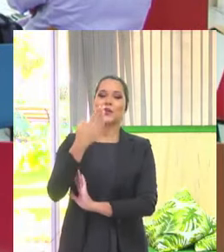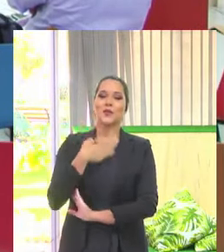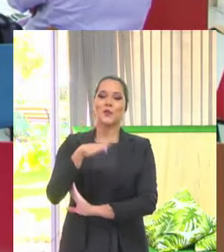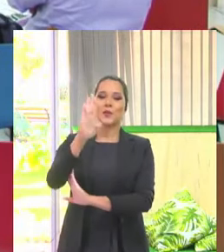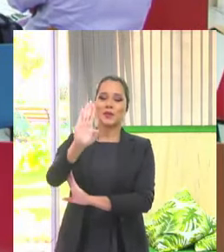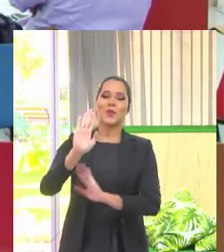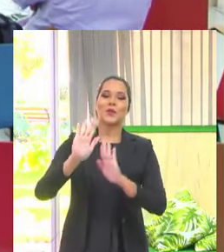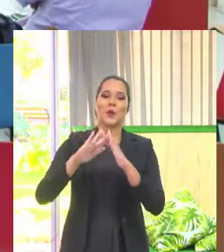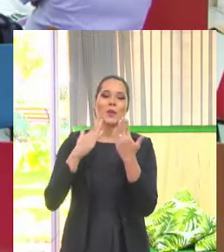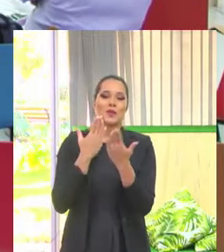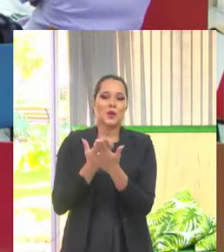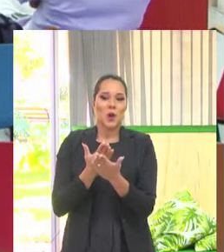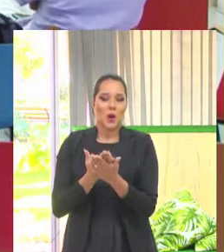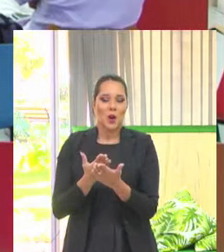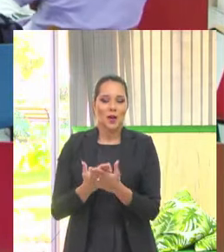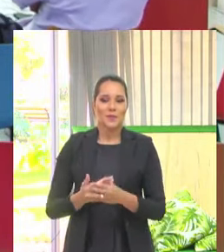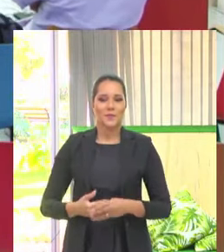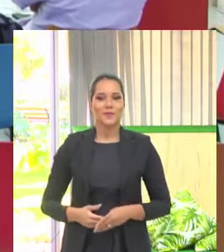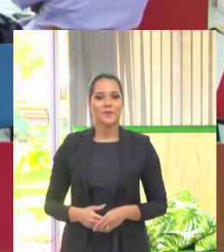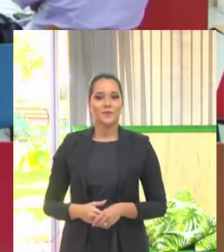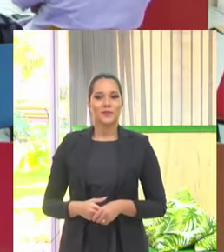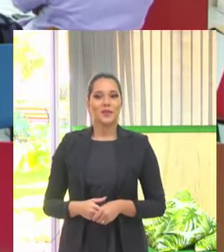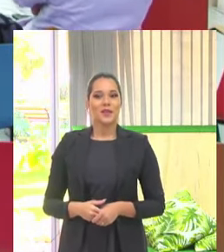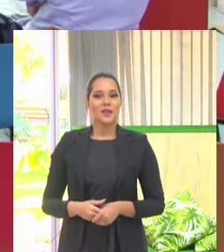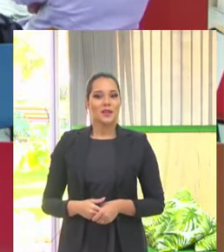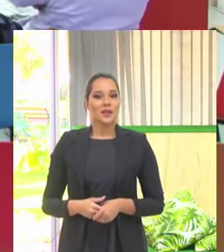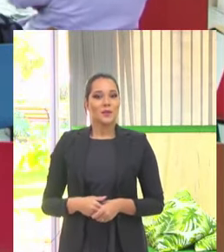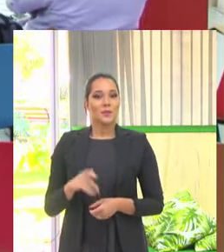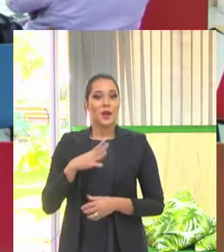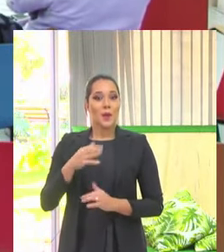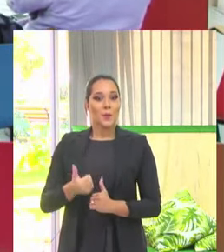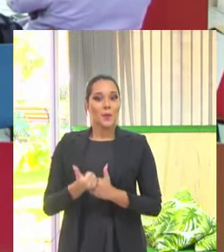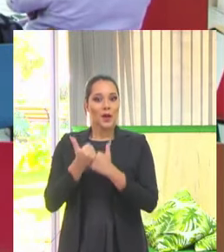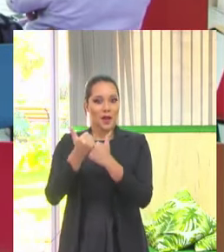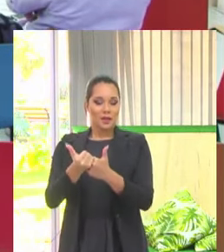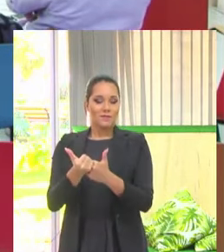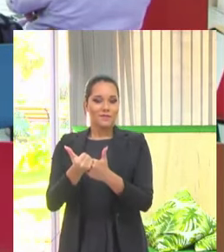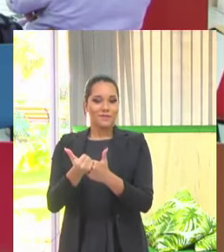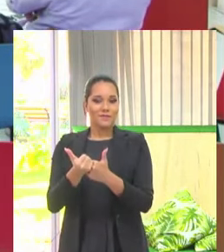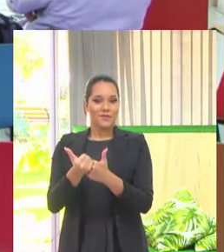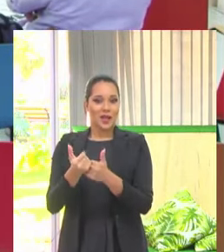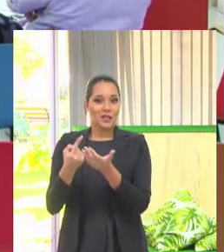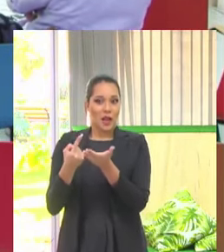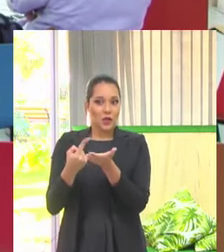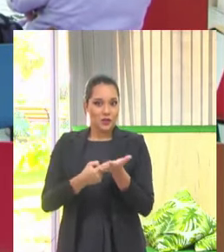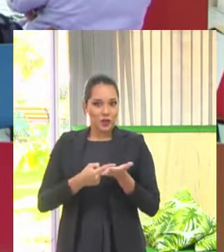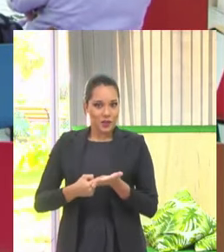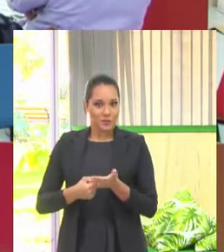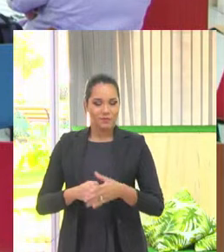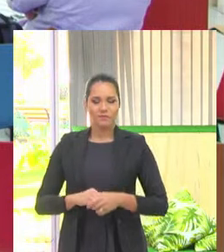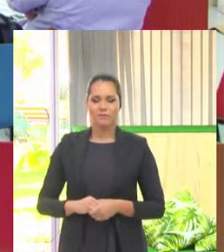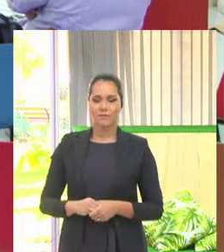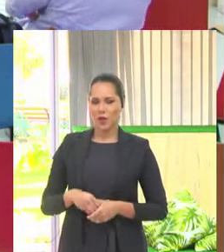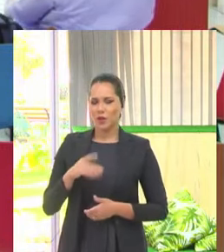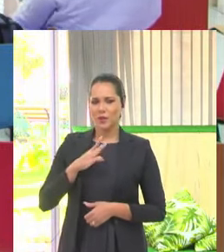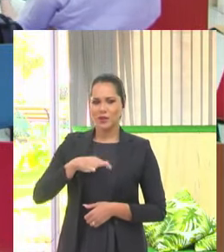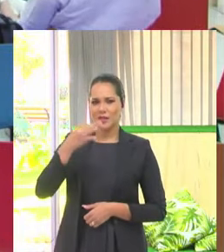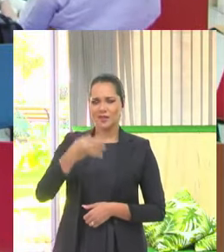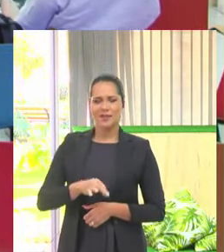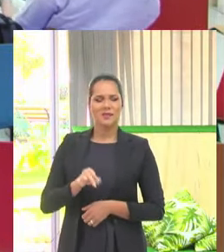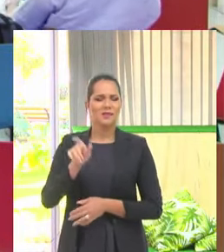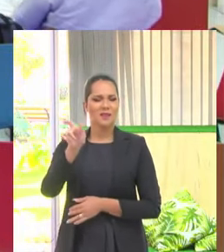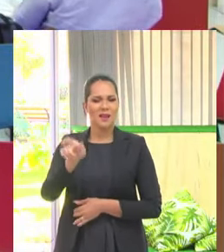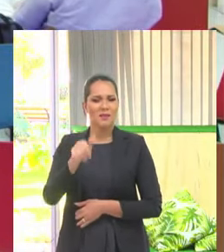to support this agenda. I'm sure she would have loved to be here, and she had